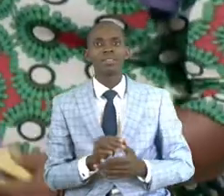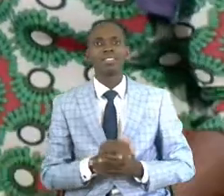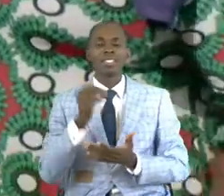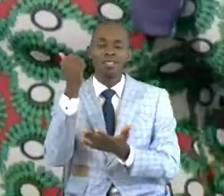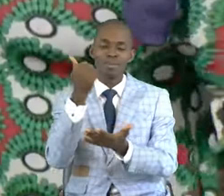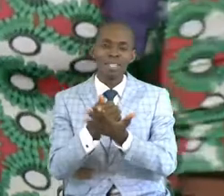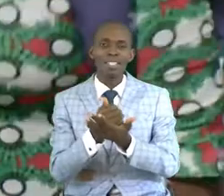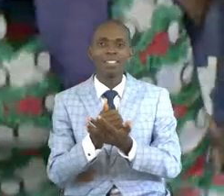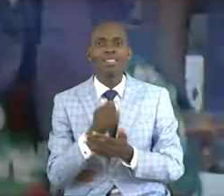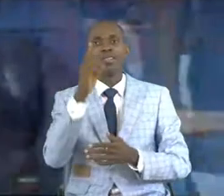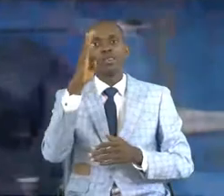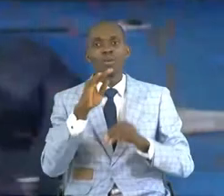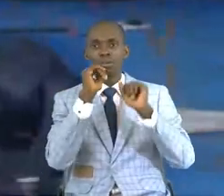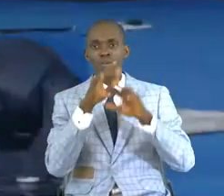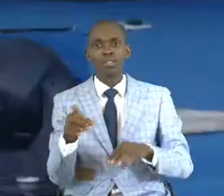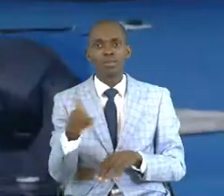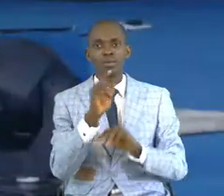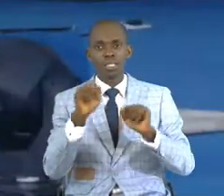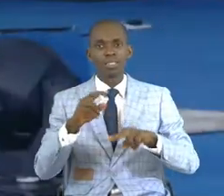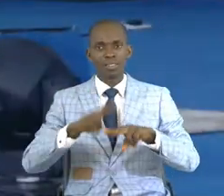Amen. God bless you. You can sit down.